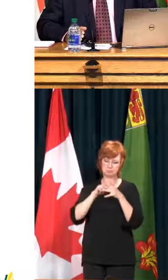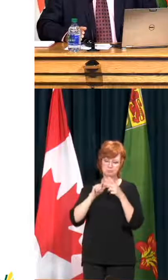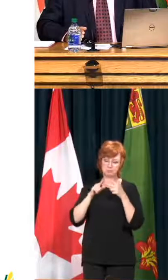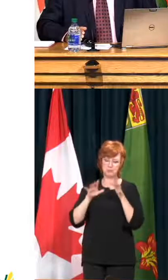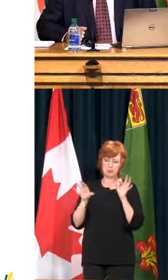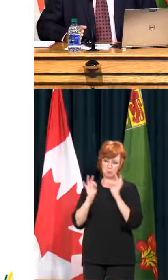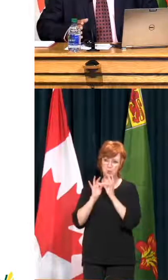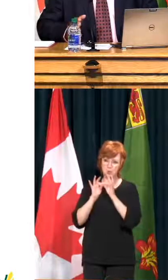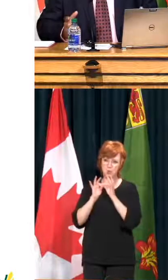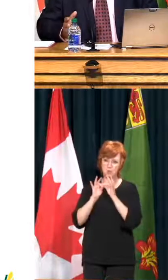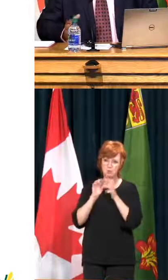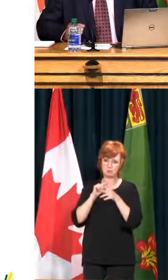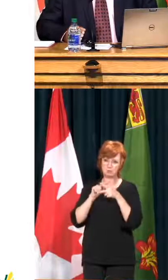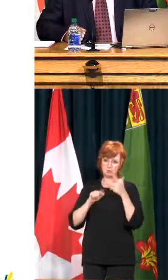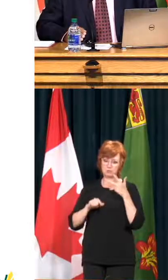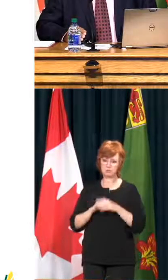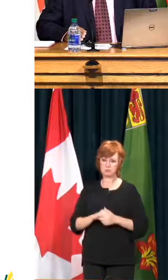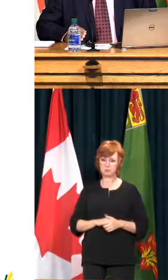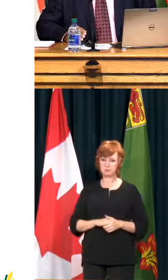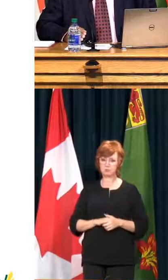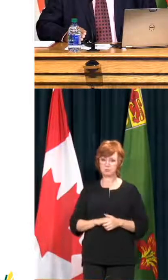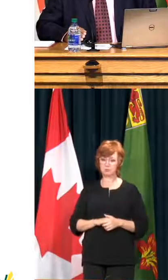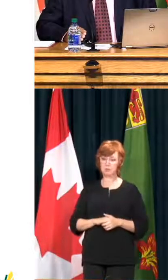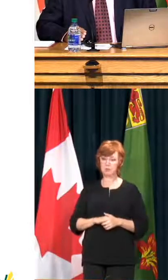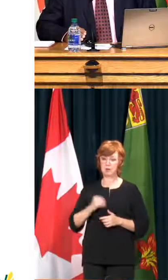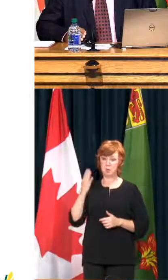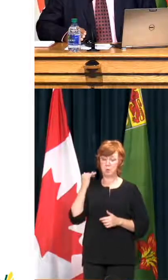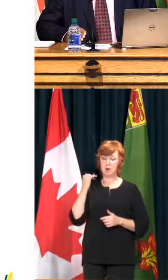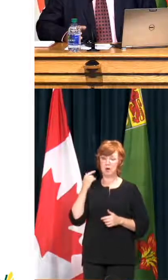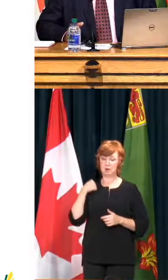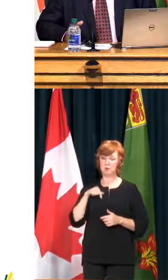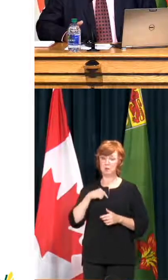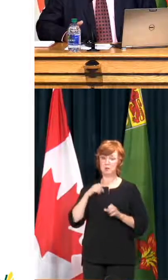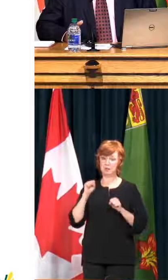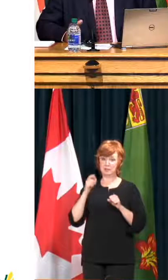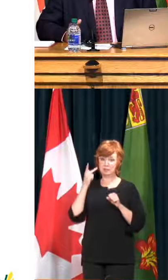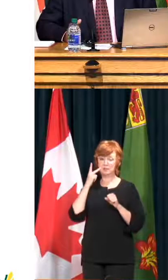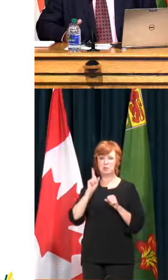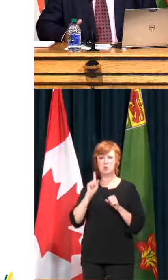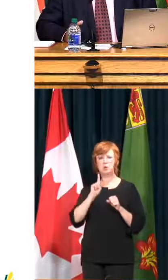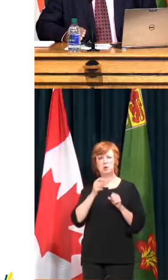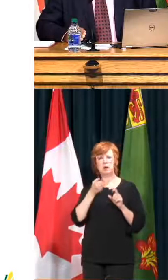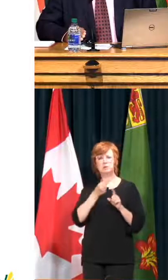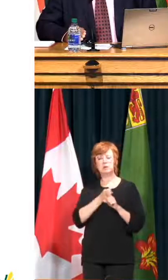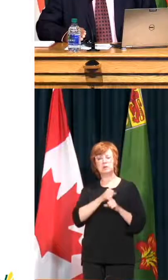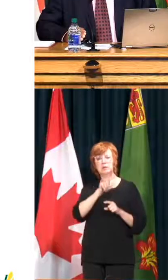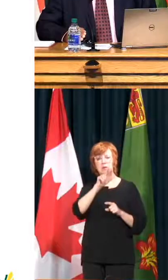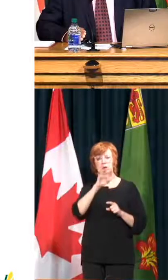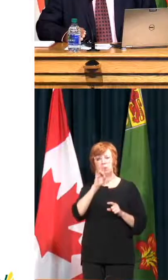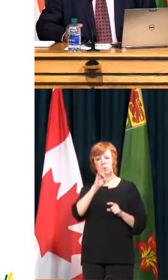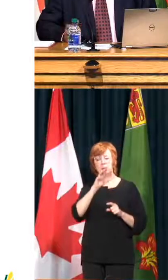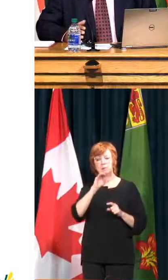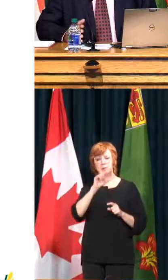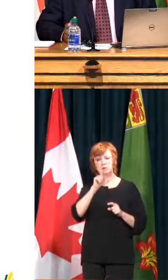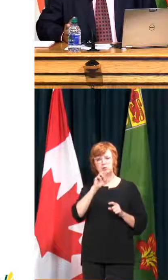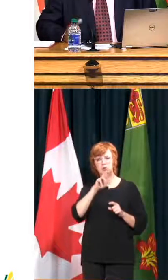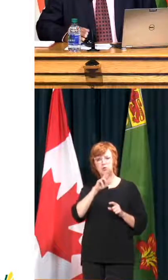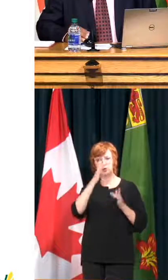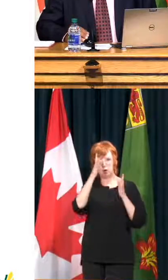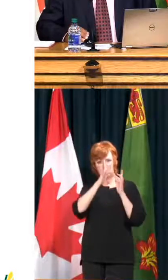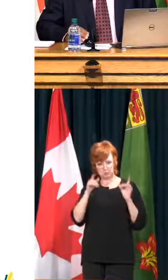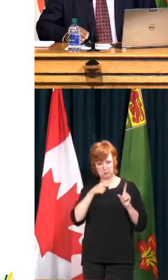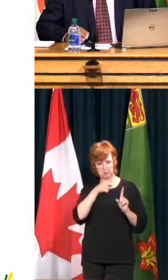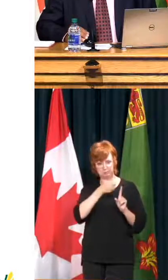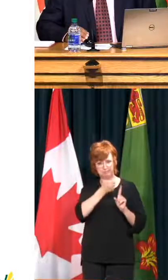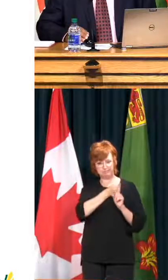introduced in a hospital, you can give a significant nosocomial outbreak. We saw that in Lloydminster. Several other hospitals in